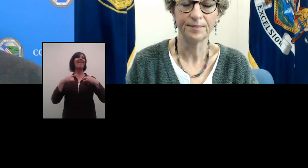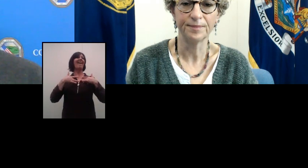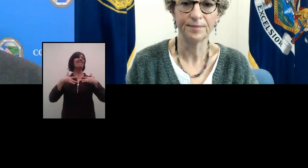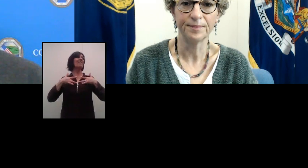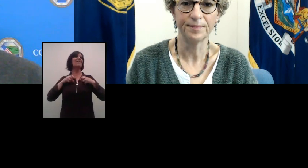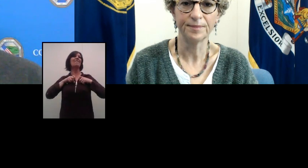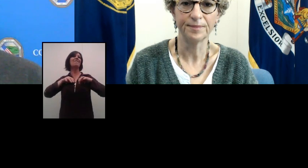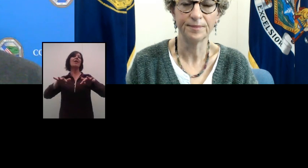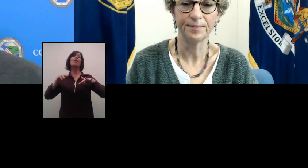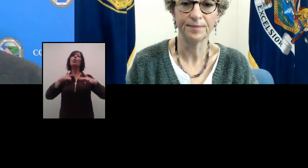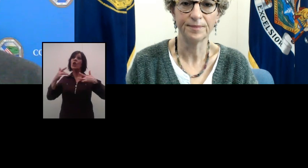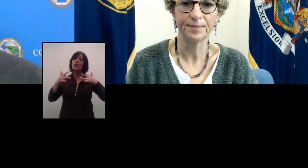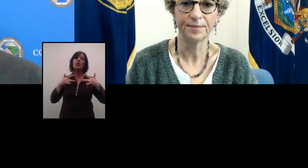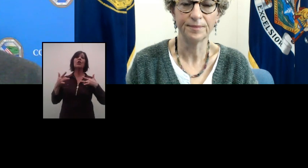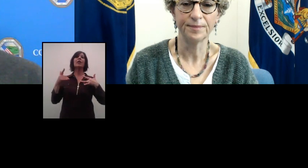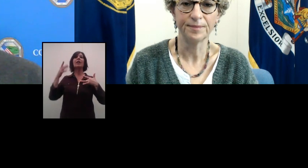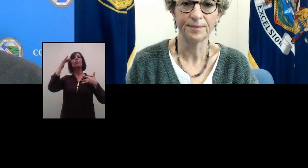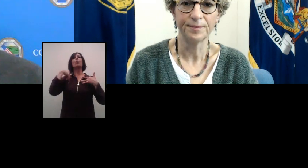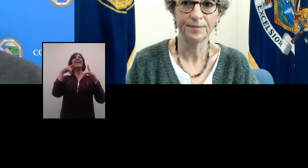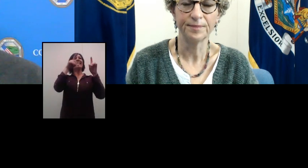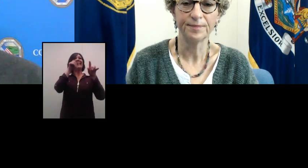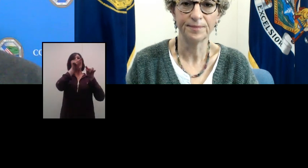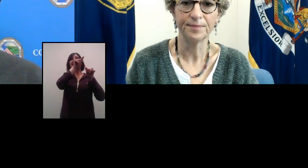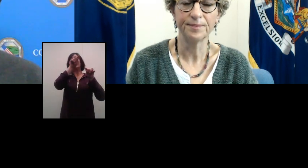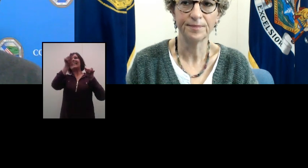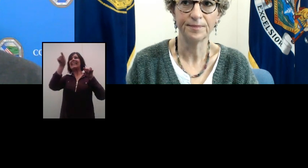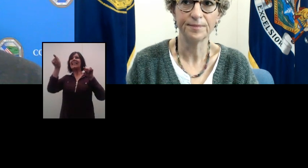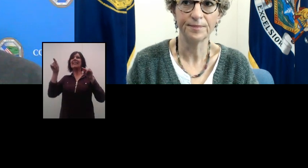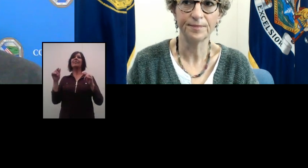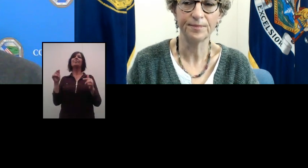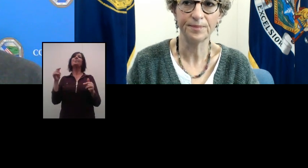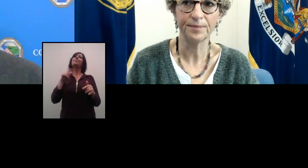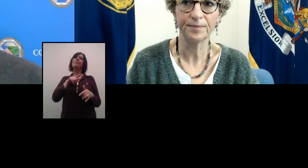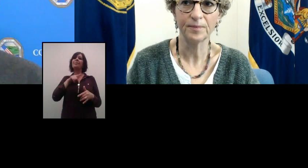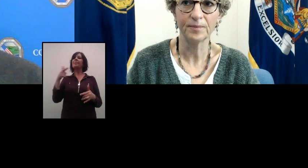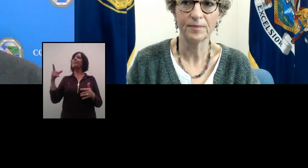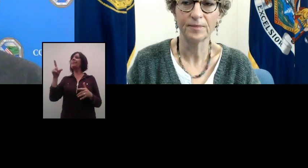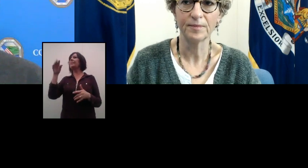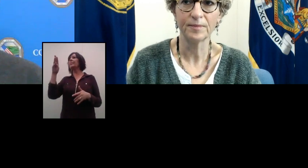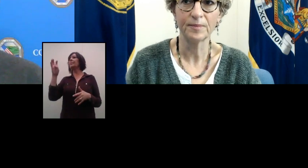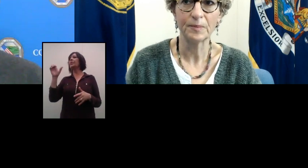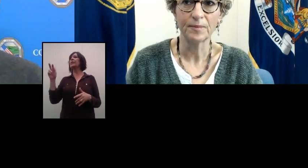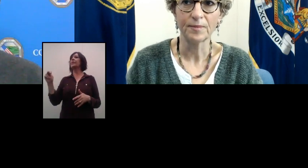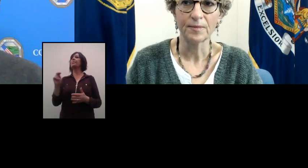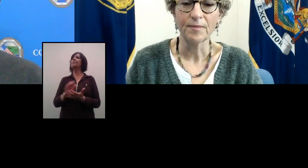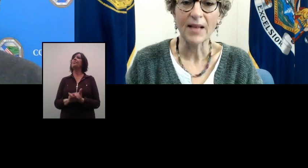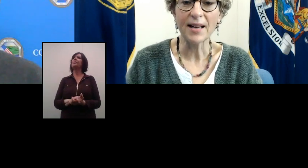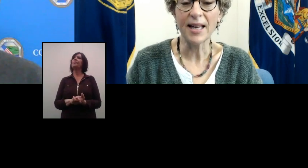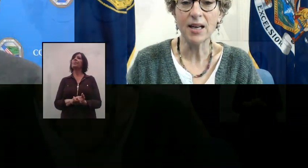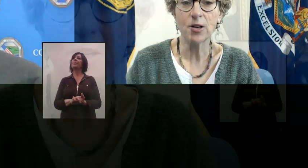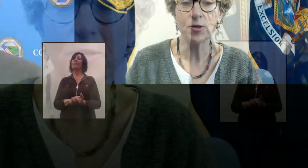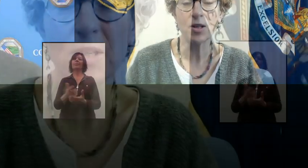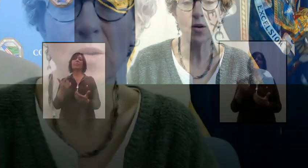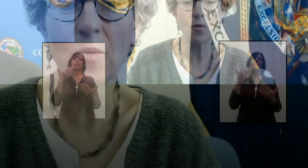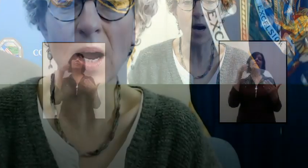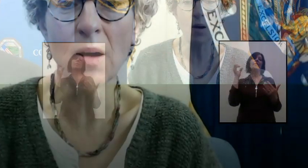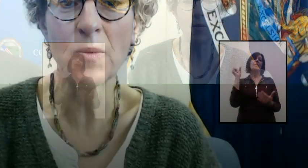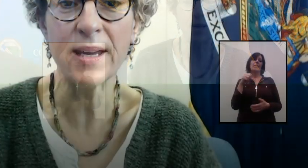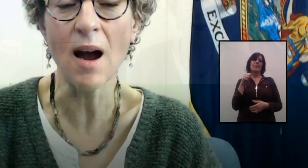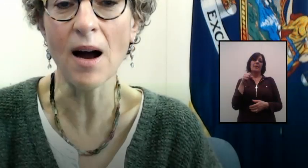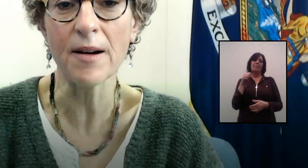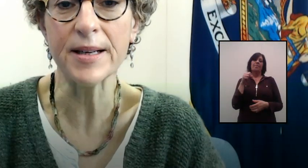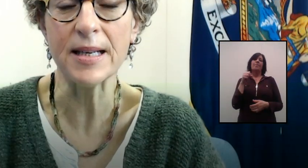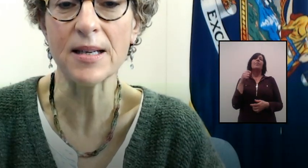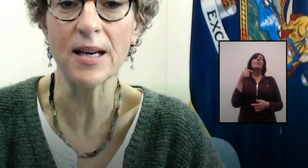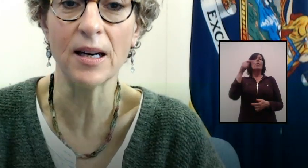very much concerned about that, and that's why we've had conversations with New York State, but I'll turn it over to Dr. Burstein to talk a little bit more about it. Thank you. So